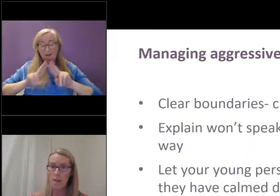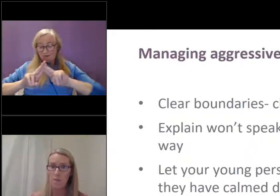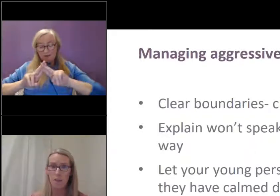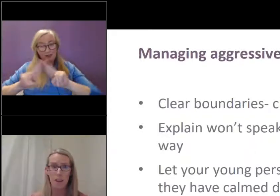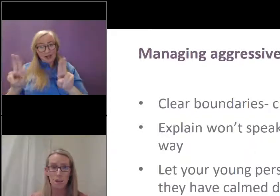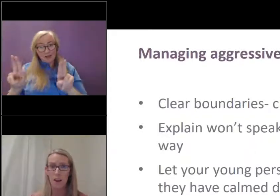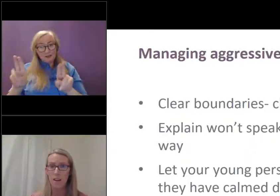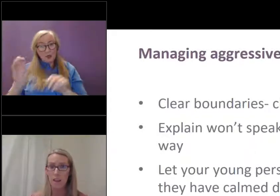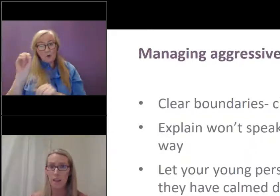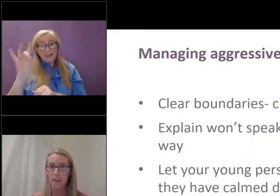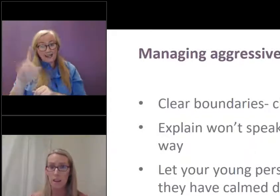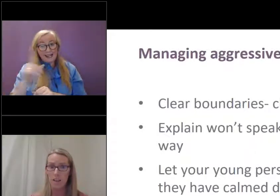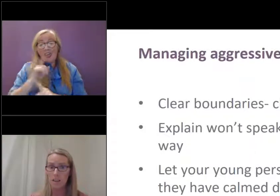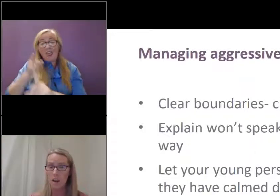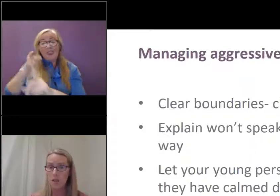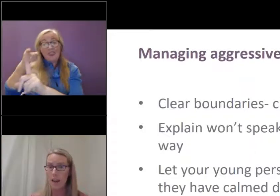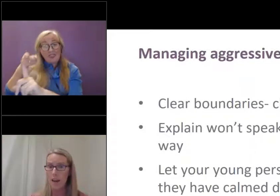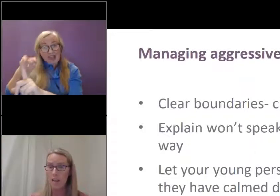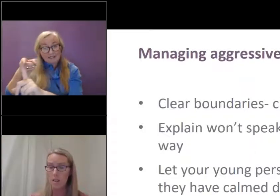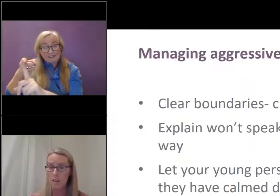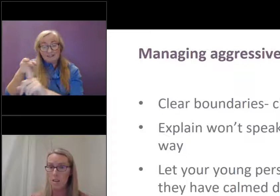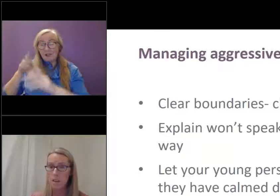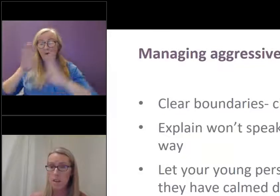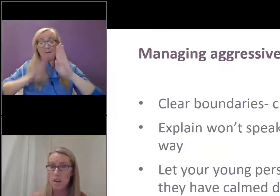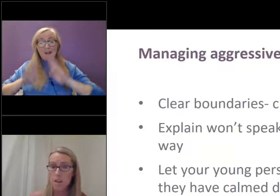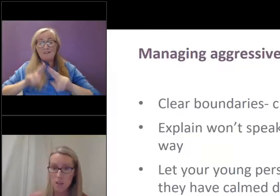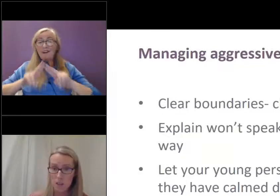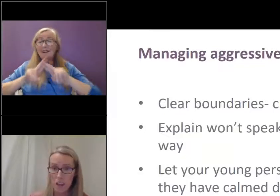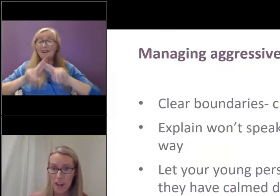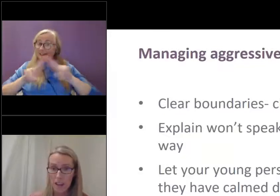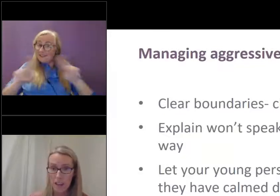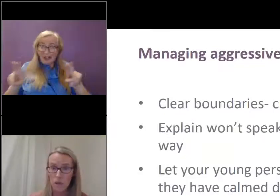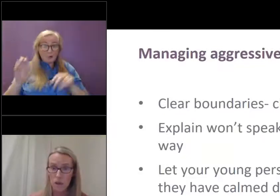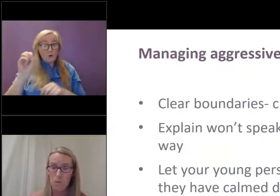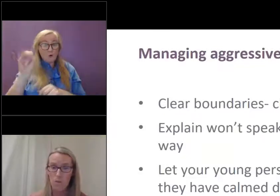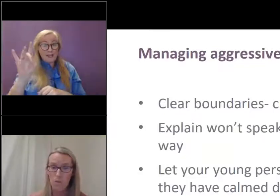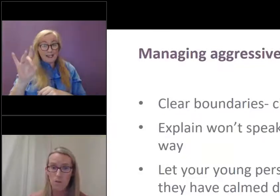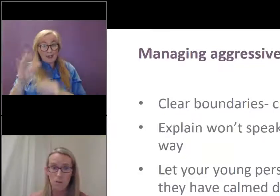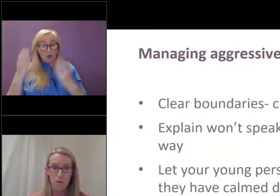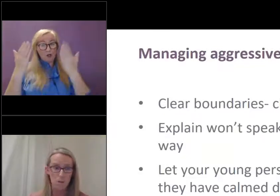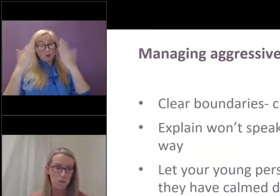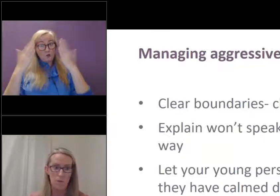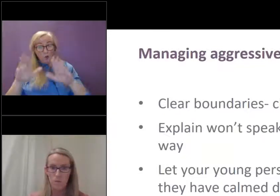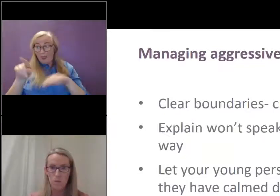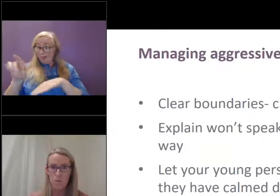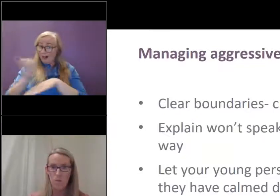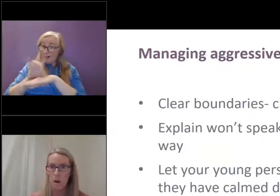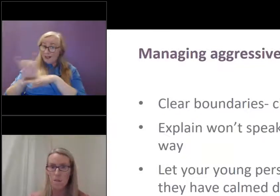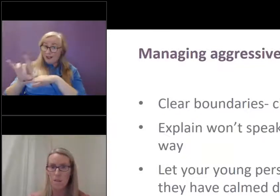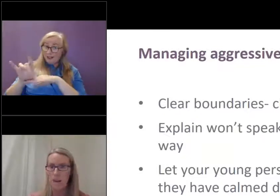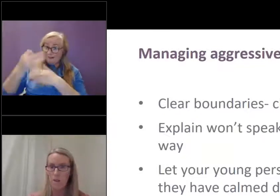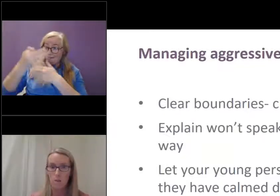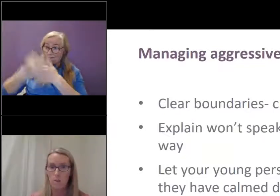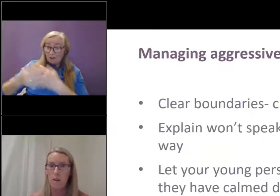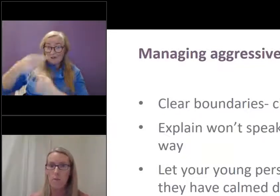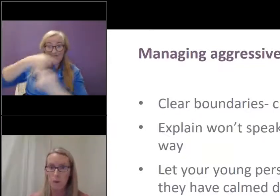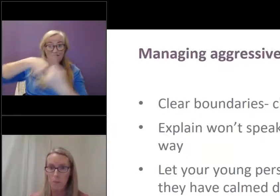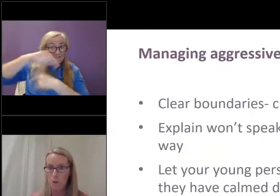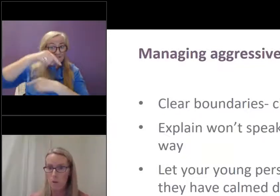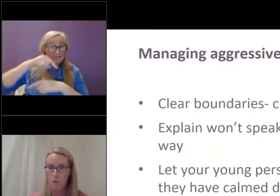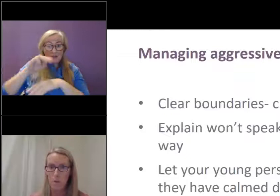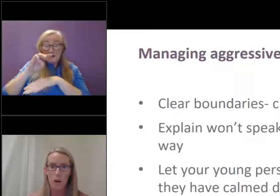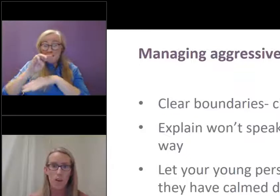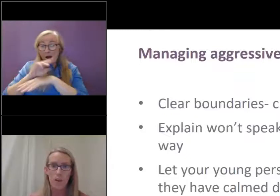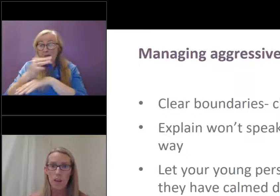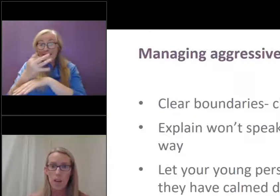look, that behaviour and that aggression is not okay to display, you know, in front of your mom or dad or whoever